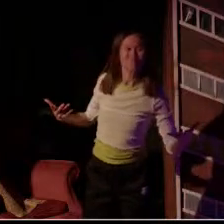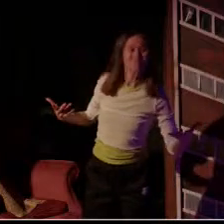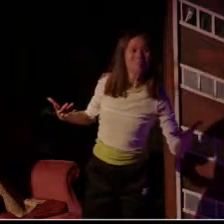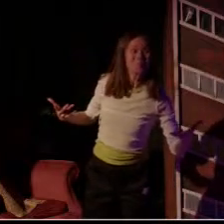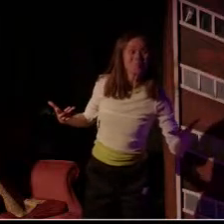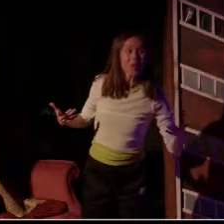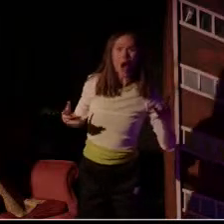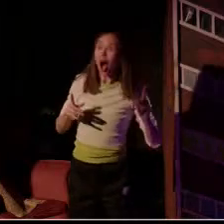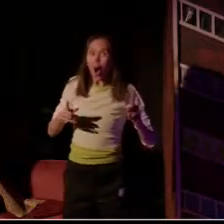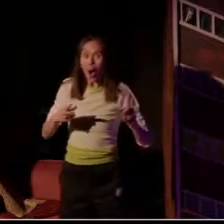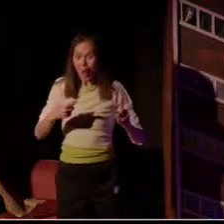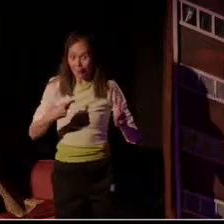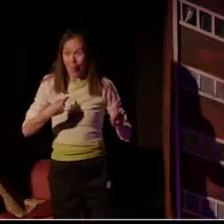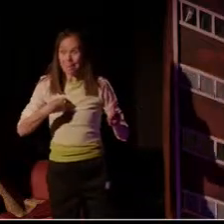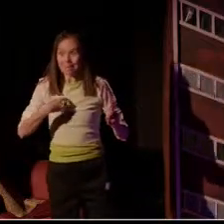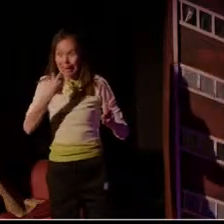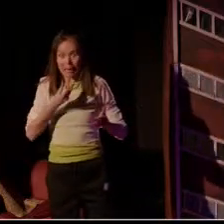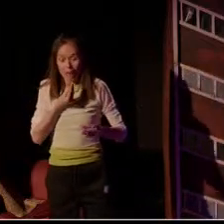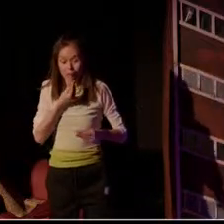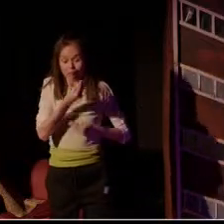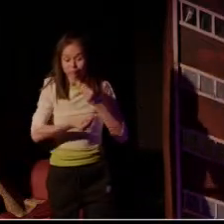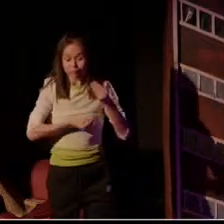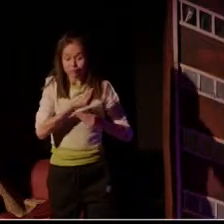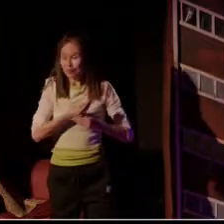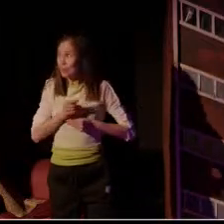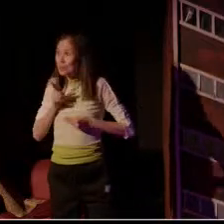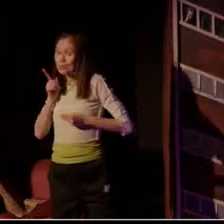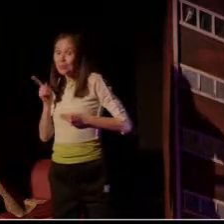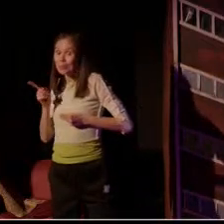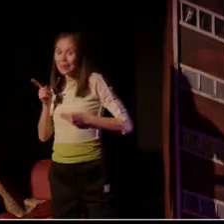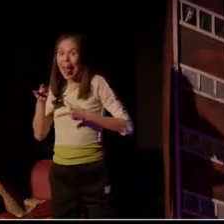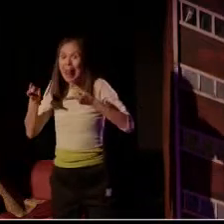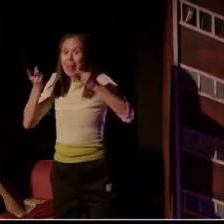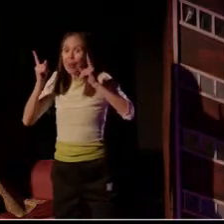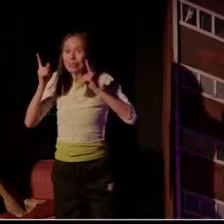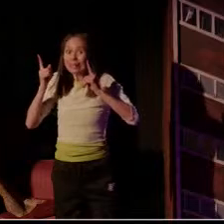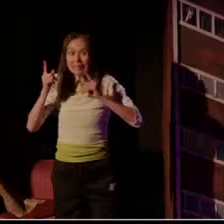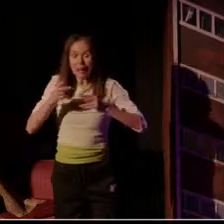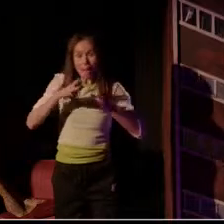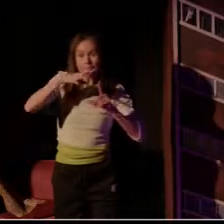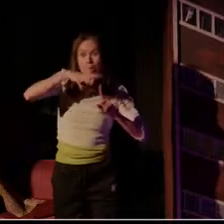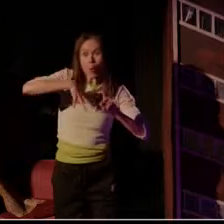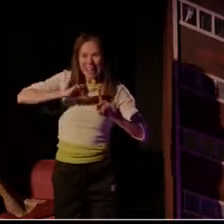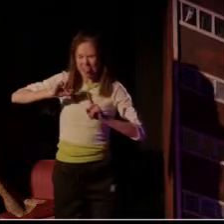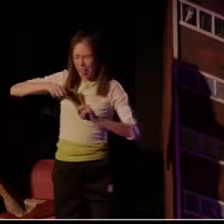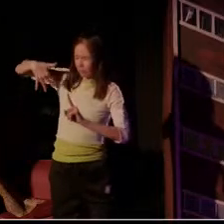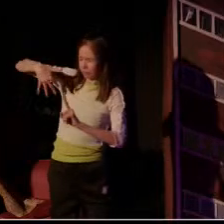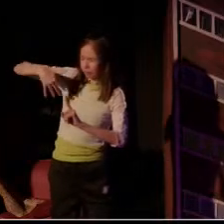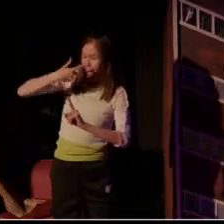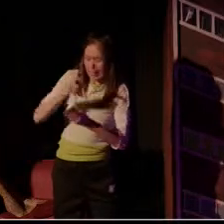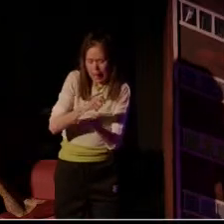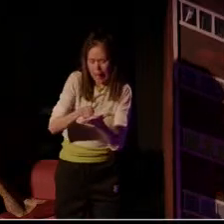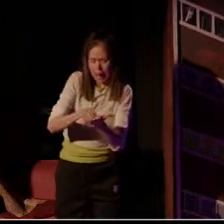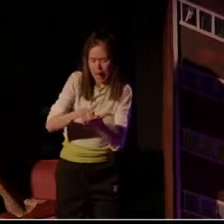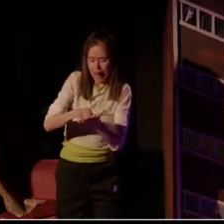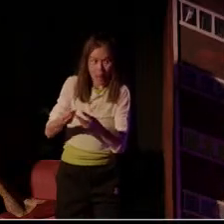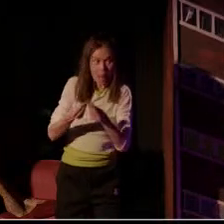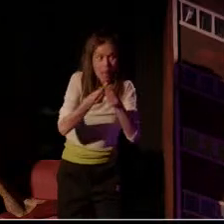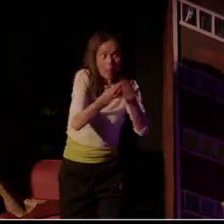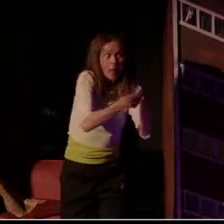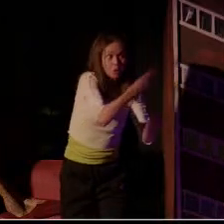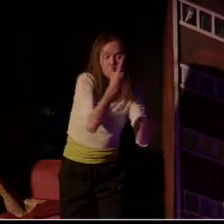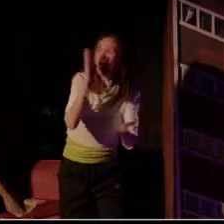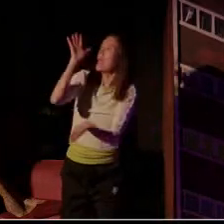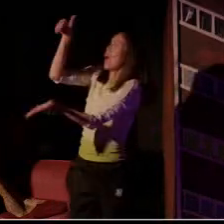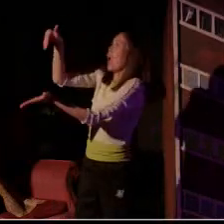only between three of us, I'll write this down, so that it guides your way through every sitting what you must